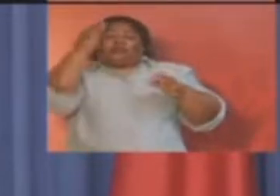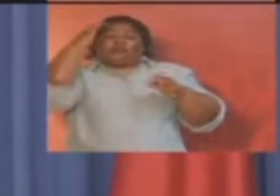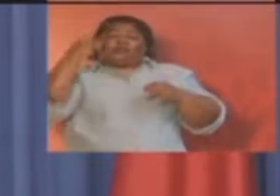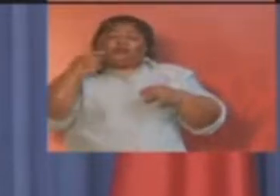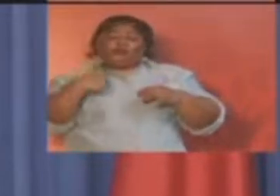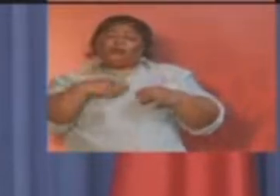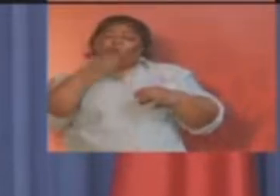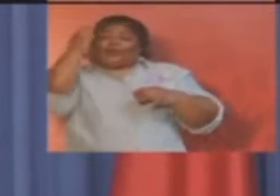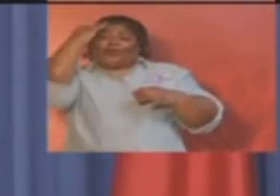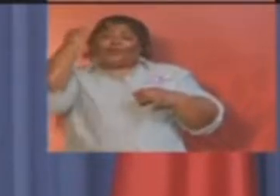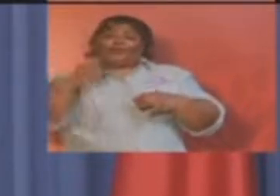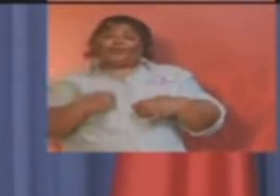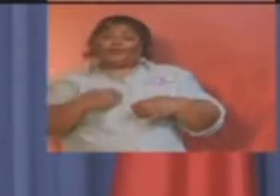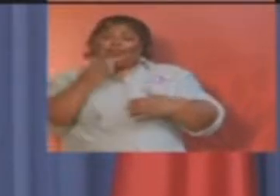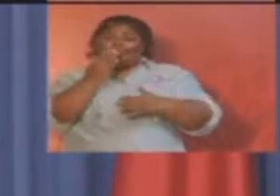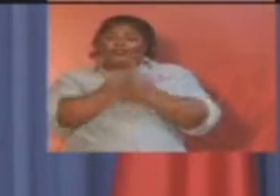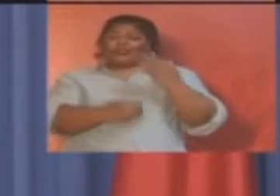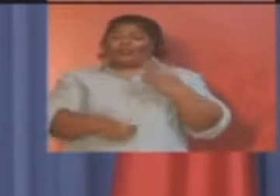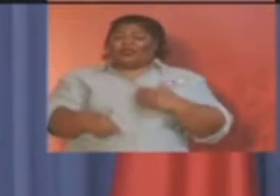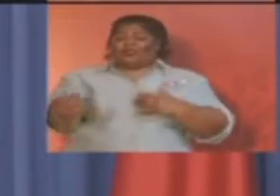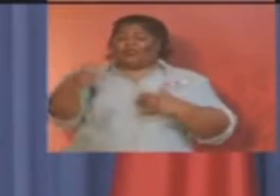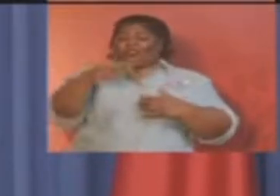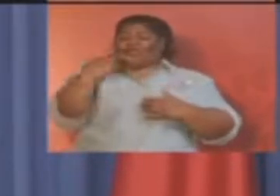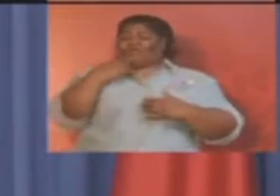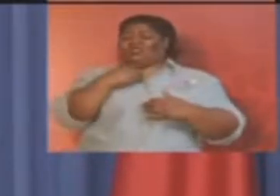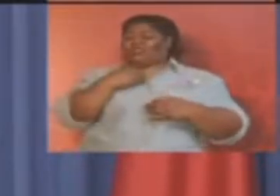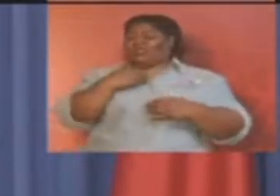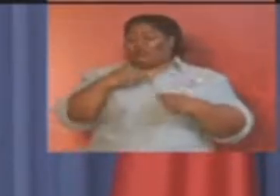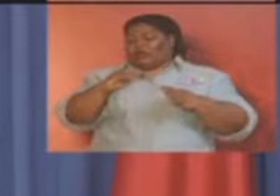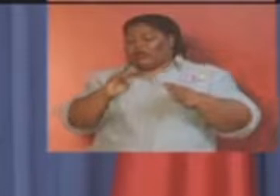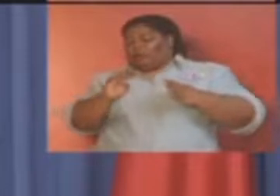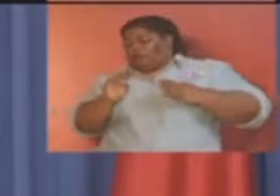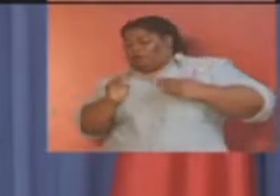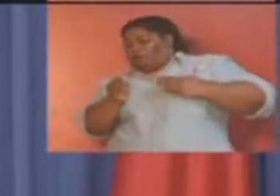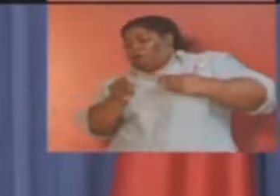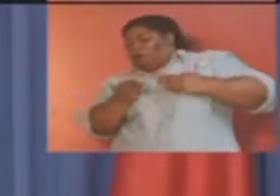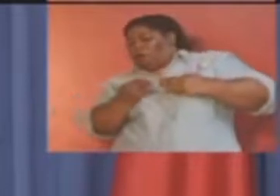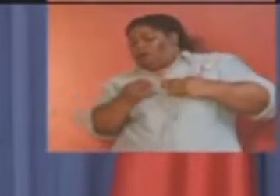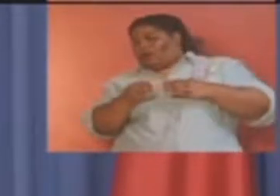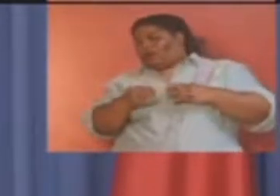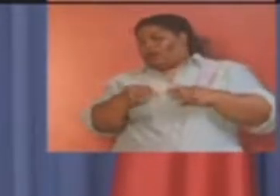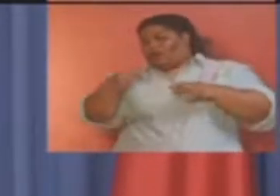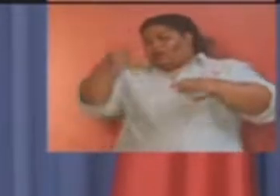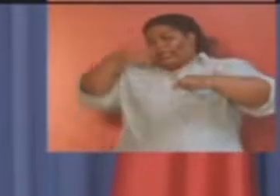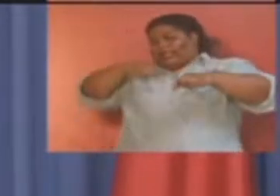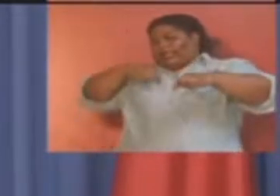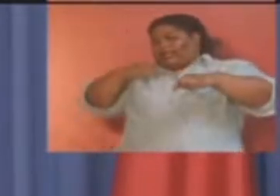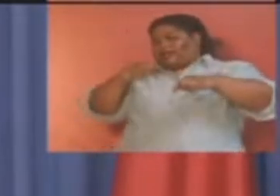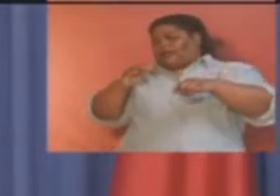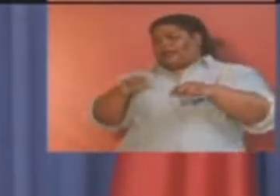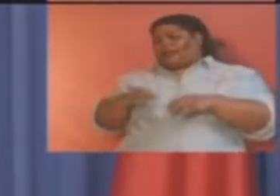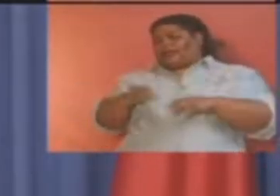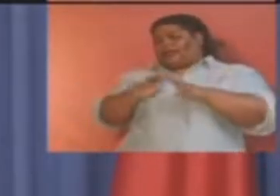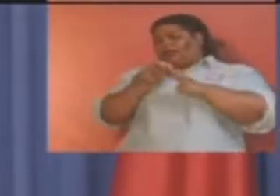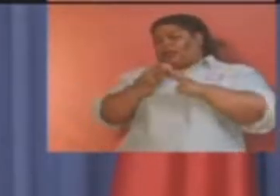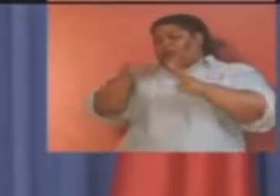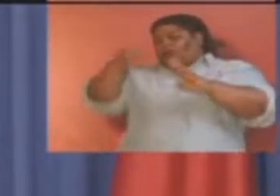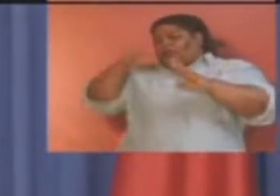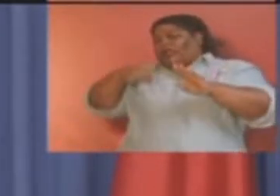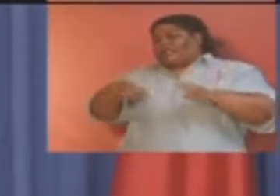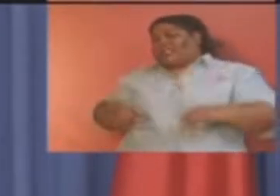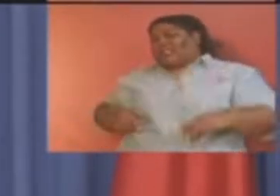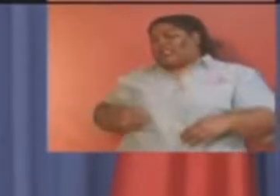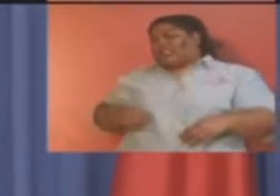these establishments are trying to, again, get around what we're trying to do, and they're offering delivery services.